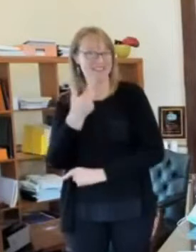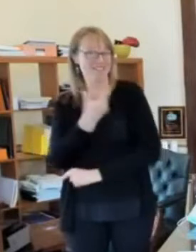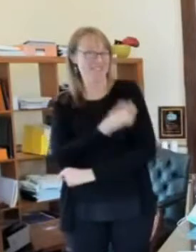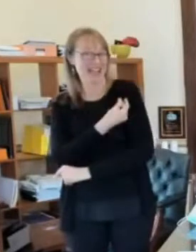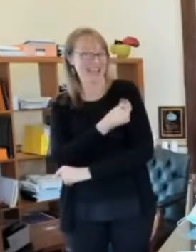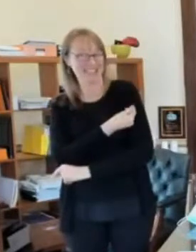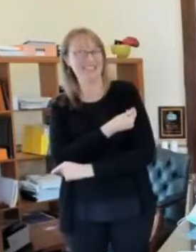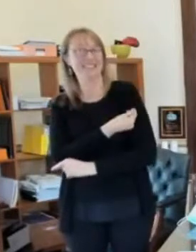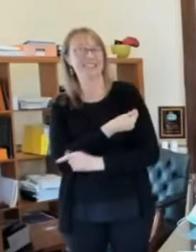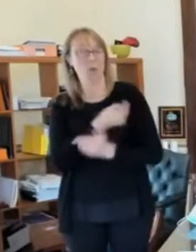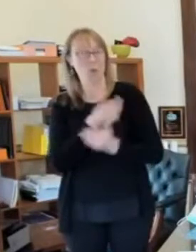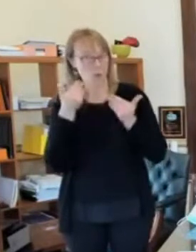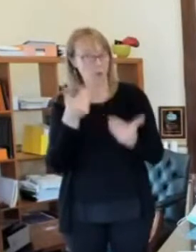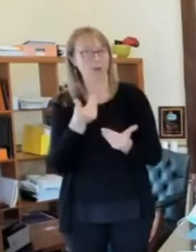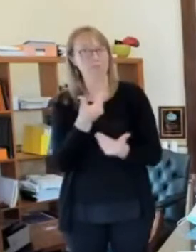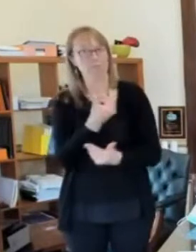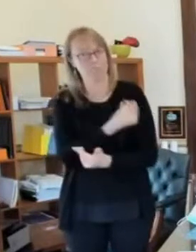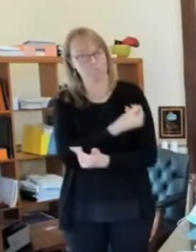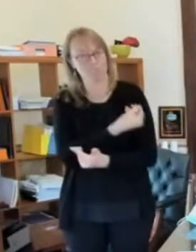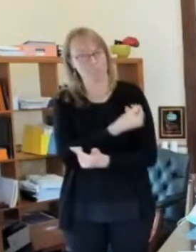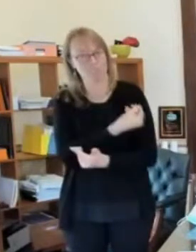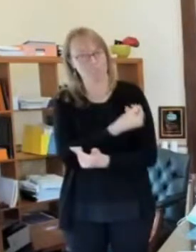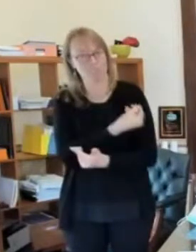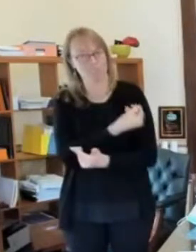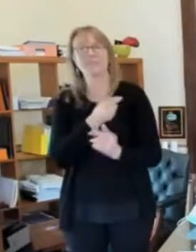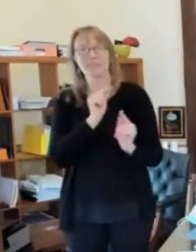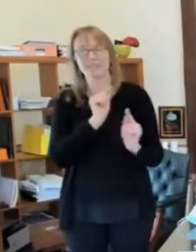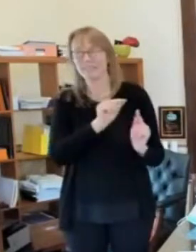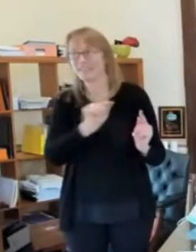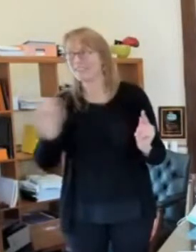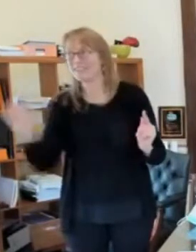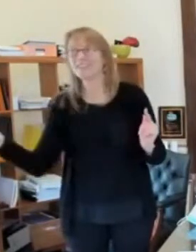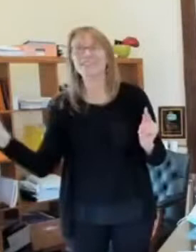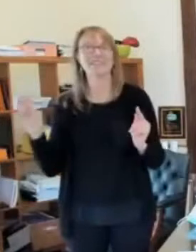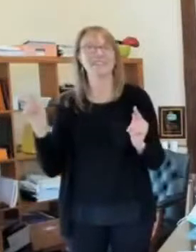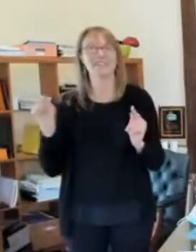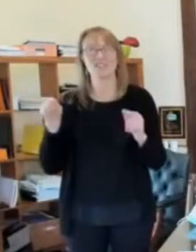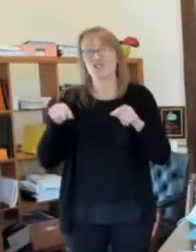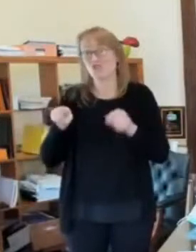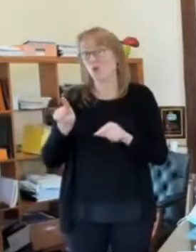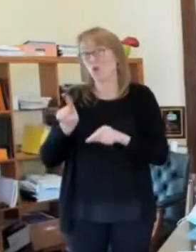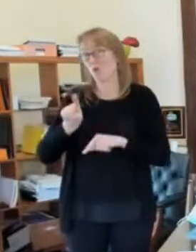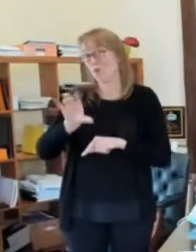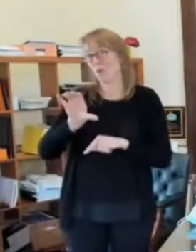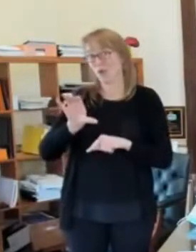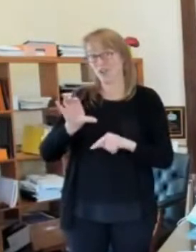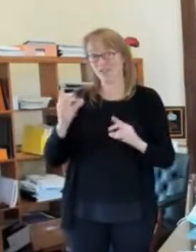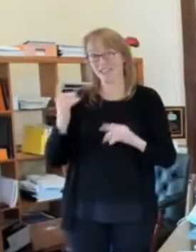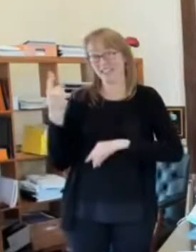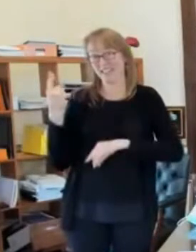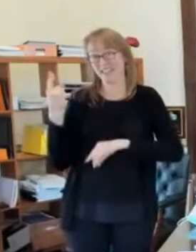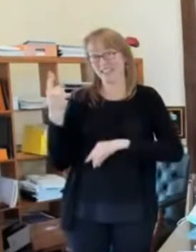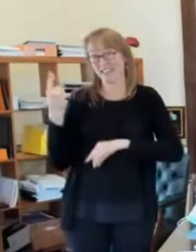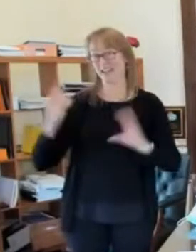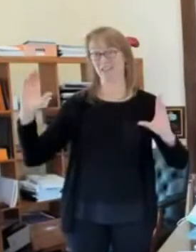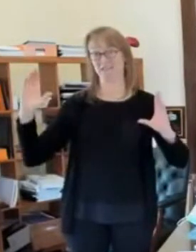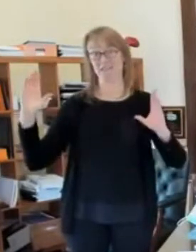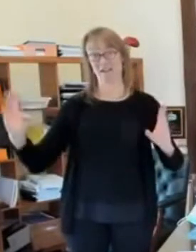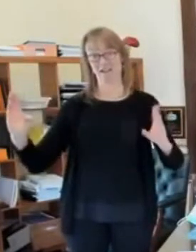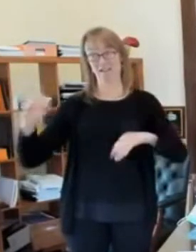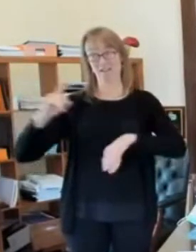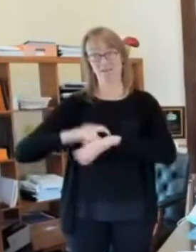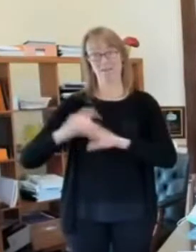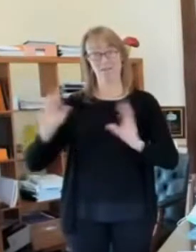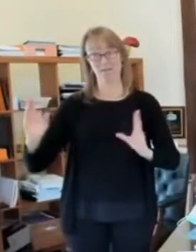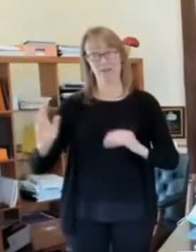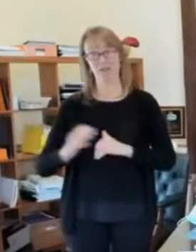But we all have to gear up for this, and it's going to take partnerships, because we don't want